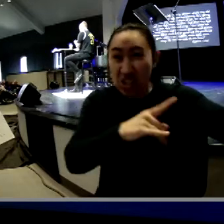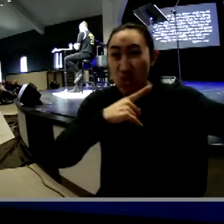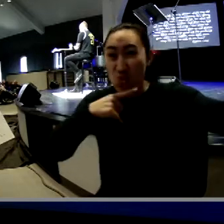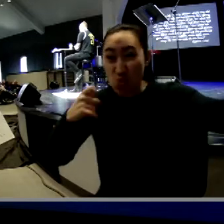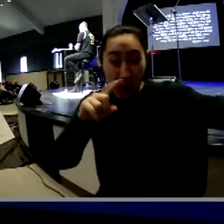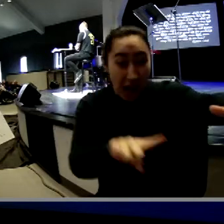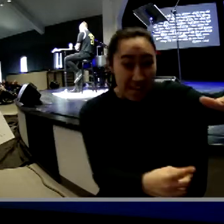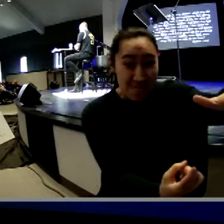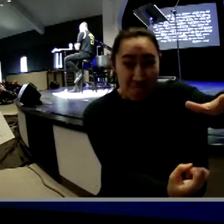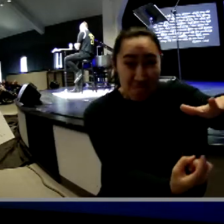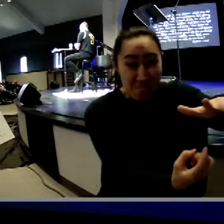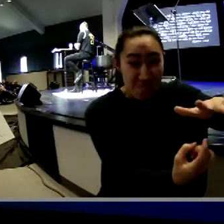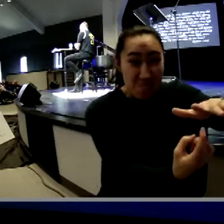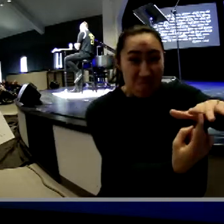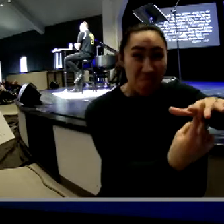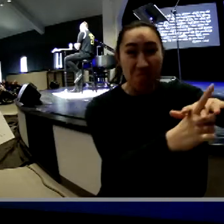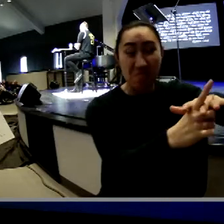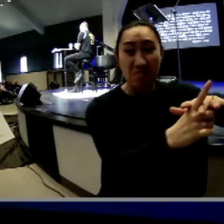side note about verse 8.